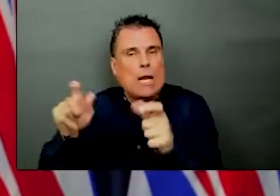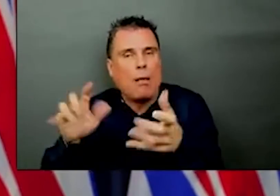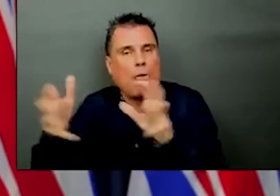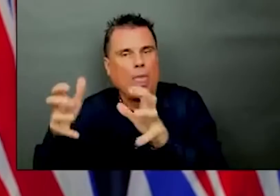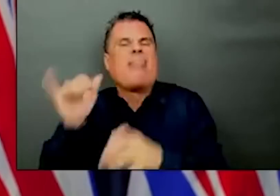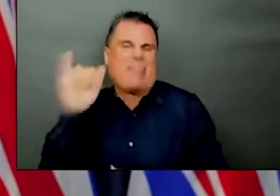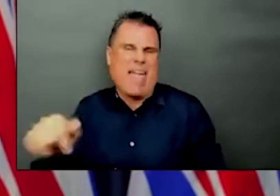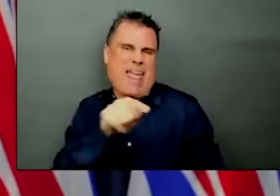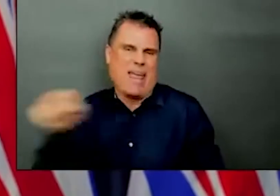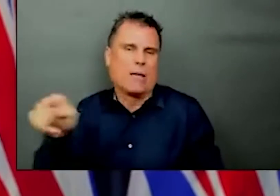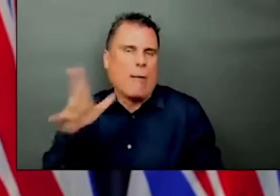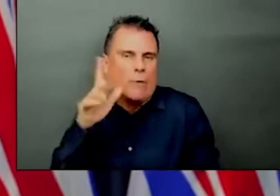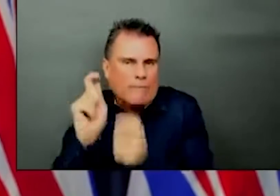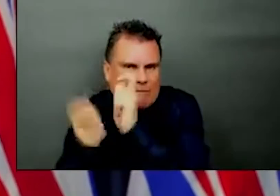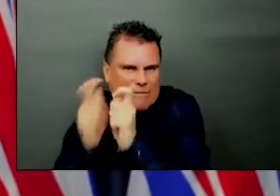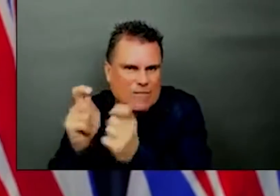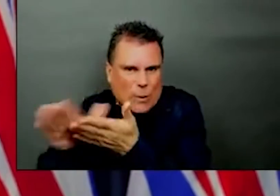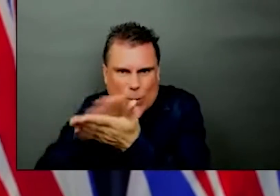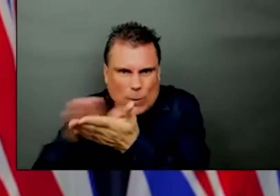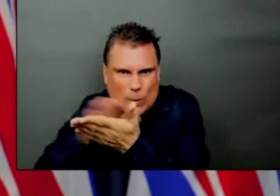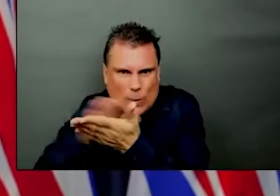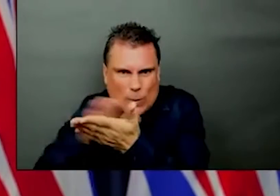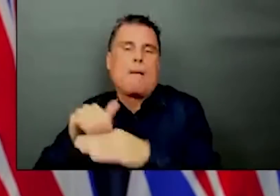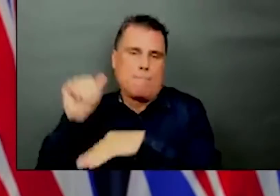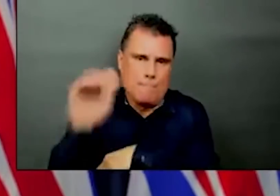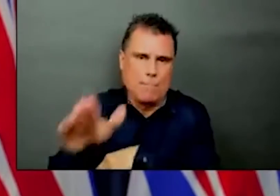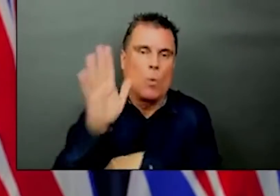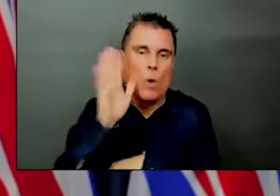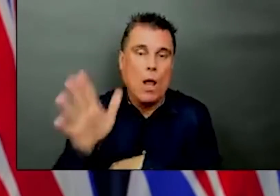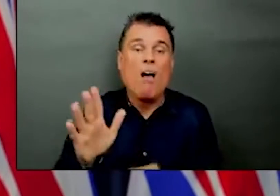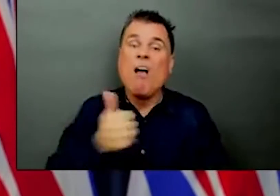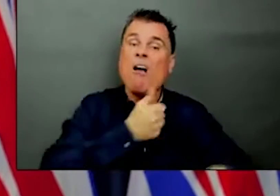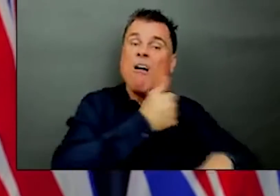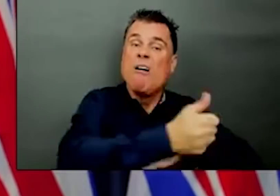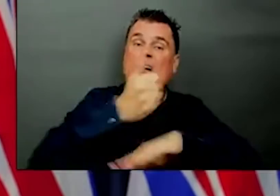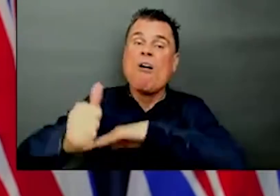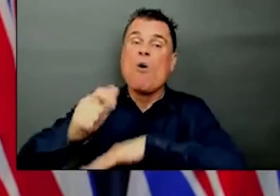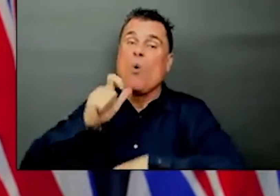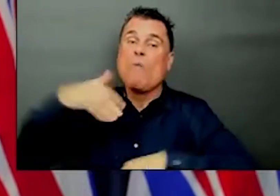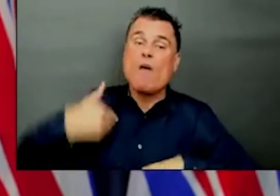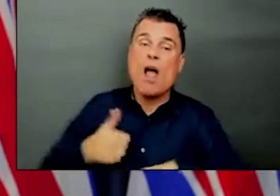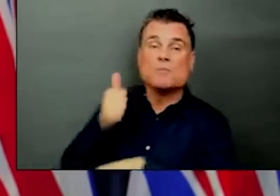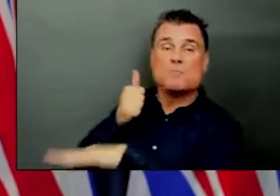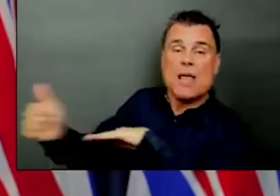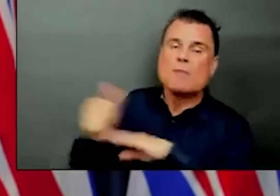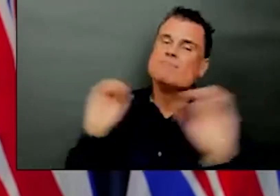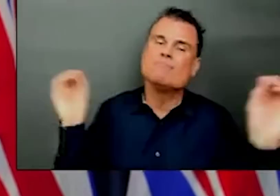That's not passing judgment on anyone. It's just that it was relatively seamless for